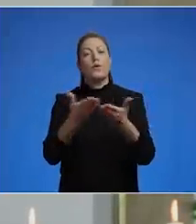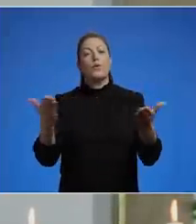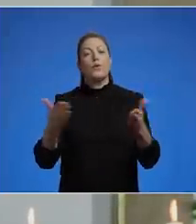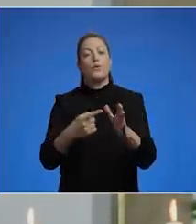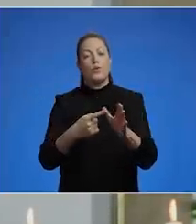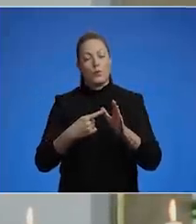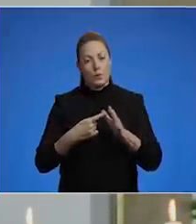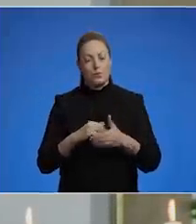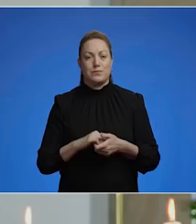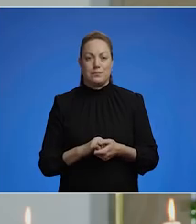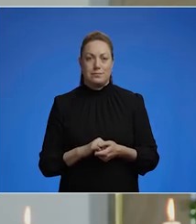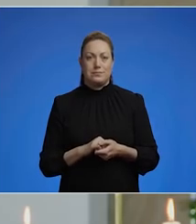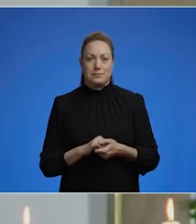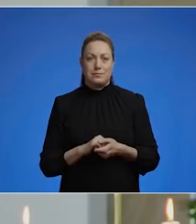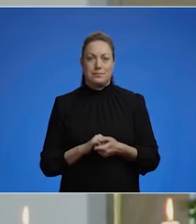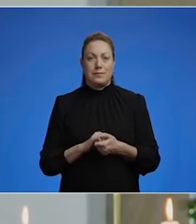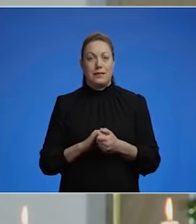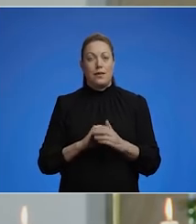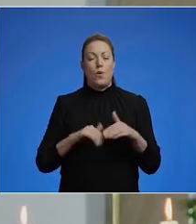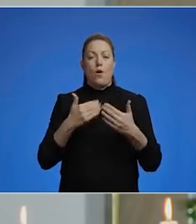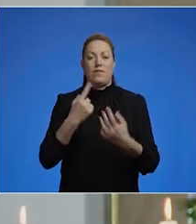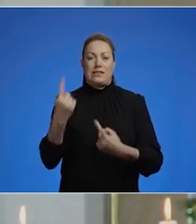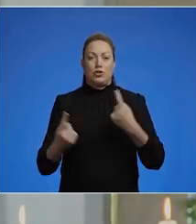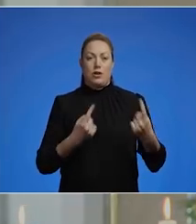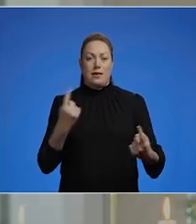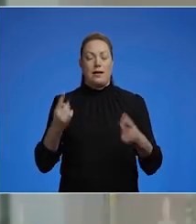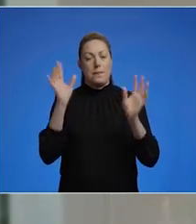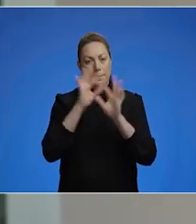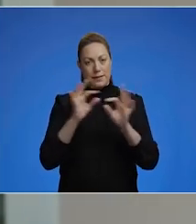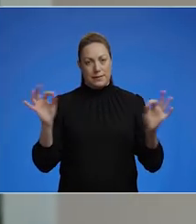your spirit. And we offer each other a sign of Christ's peace.